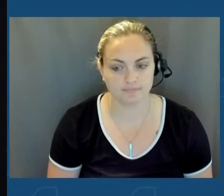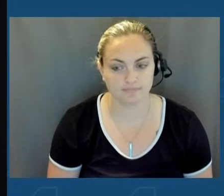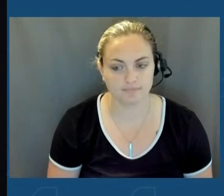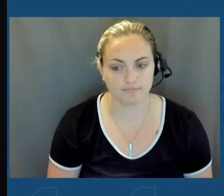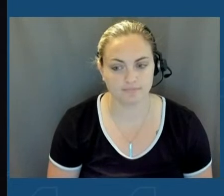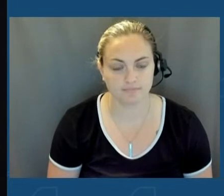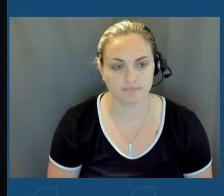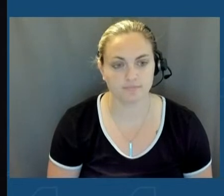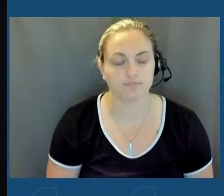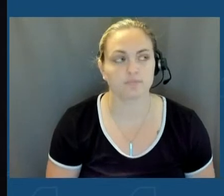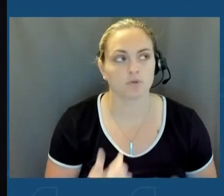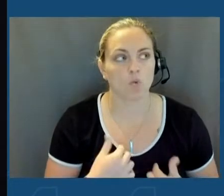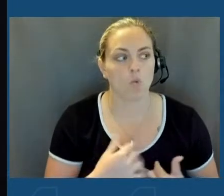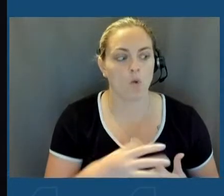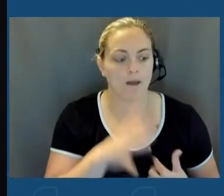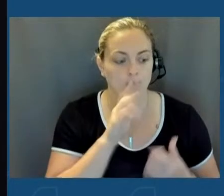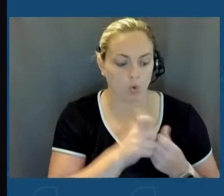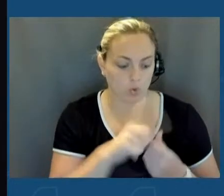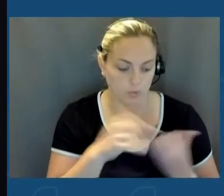I'm speaking to you today